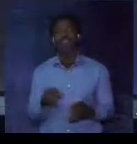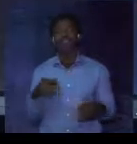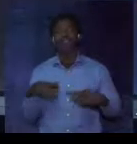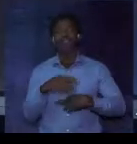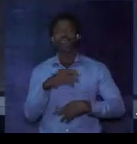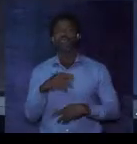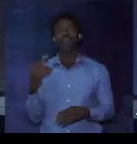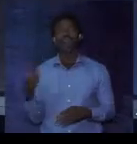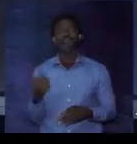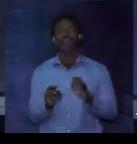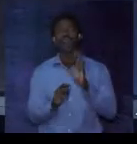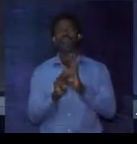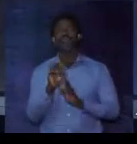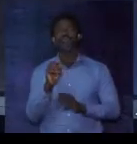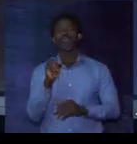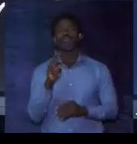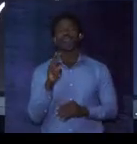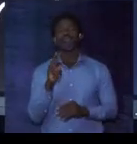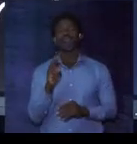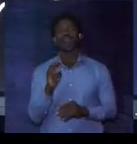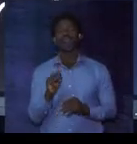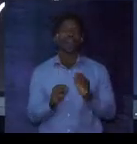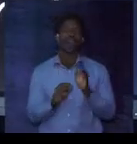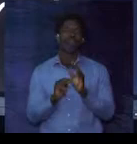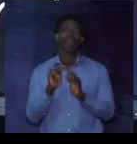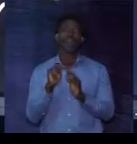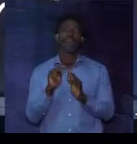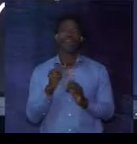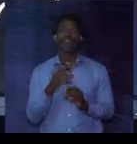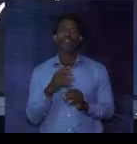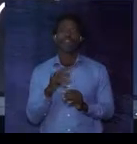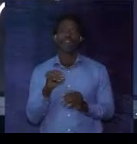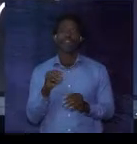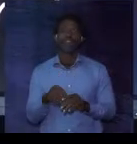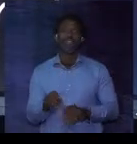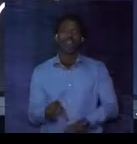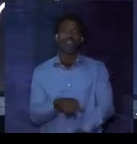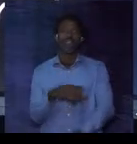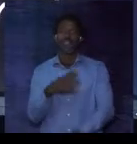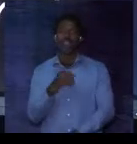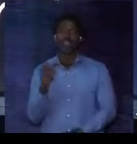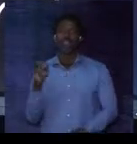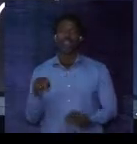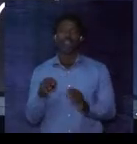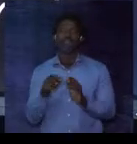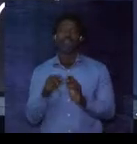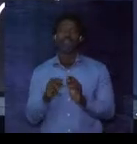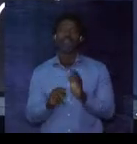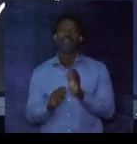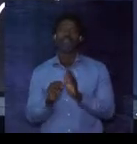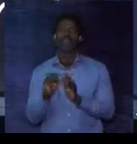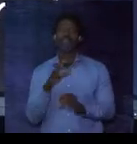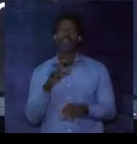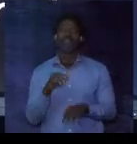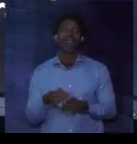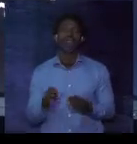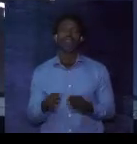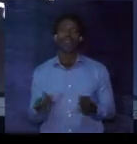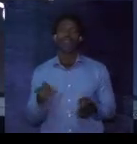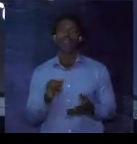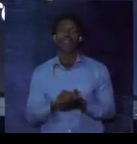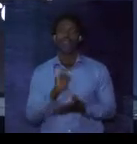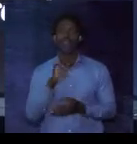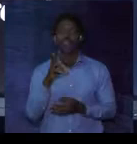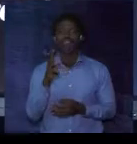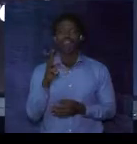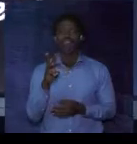usually measures 12 feet in length and 12 feet at the breadth. So that's 12 by 12, and